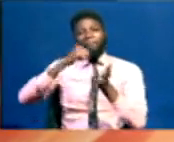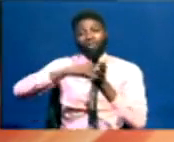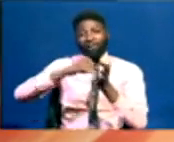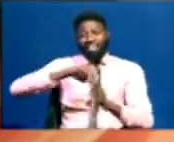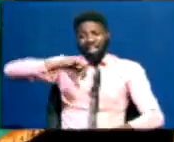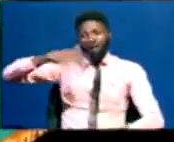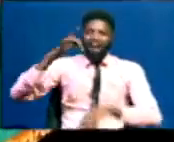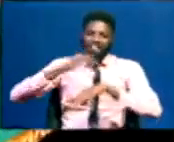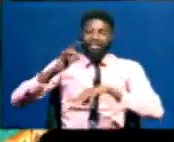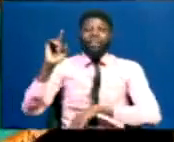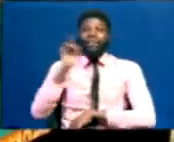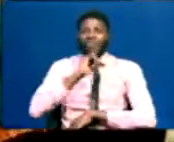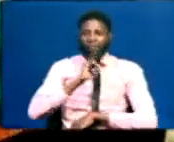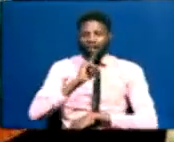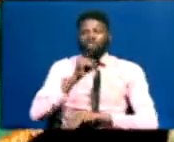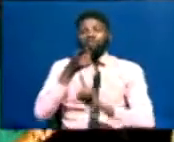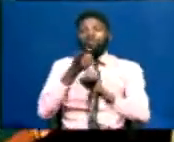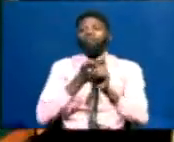change.